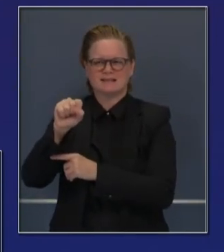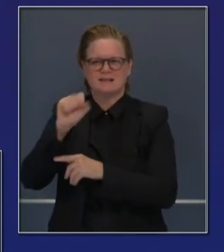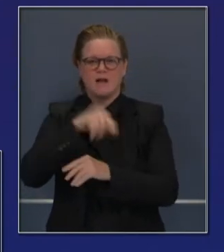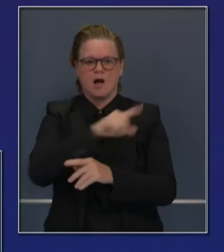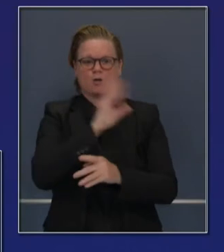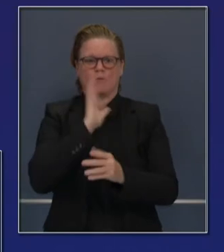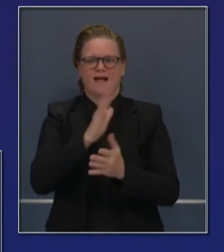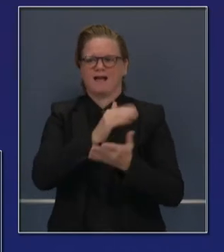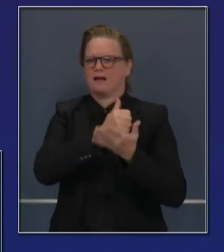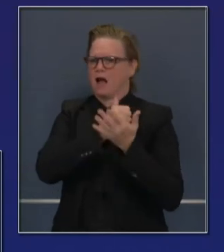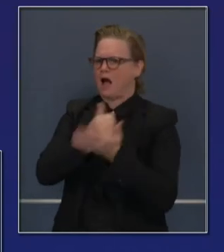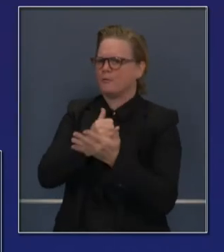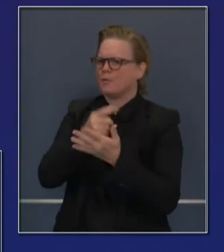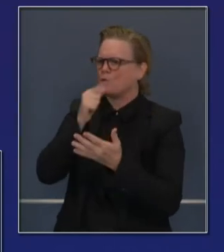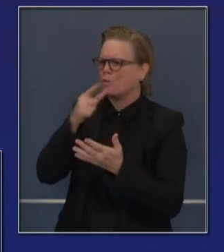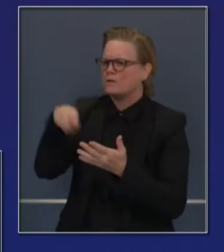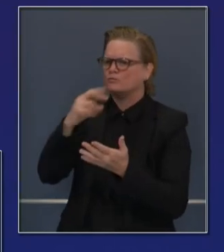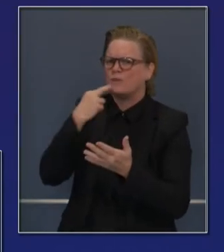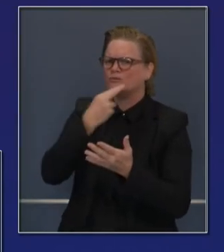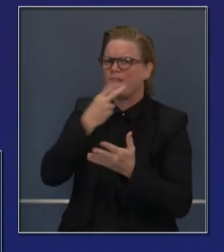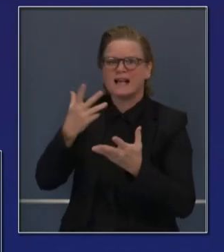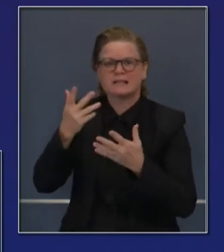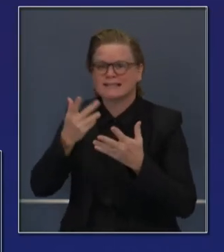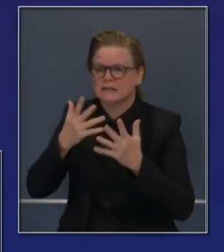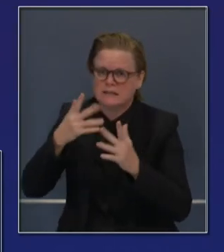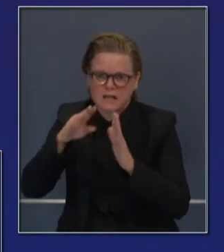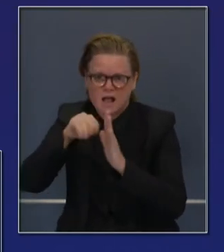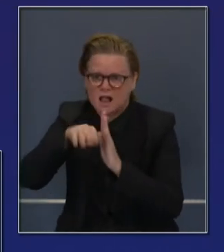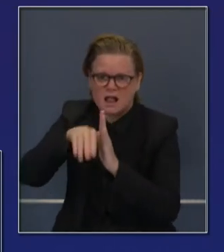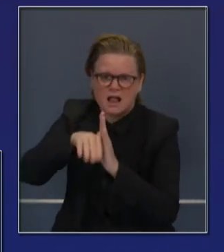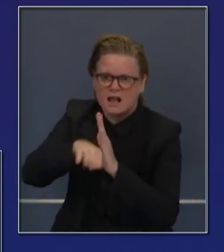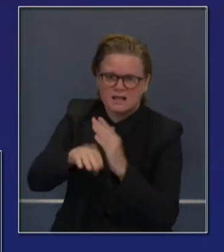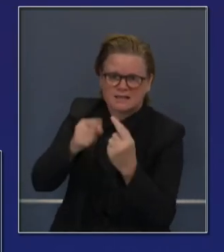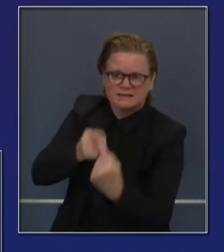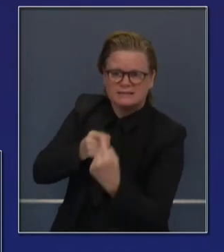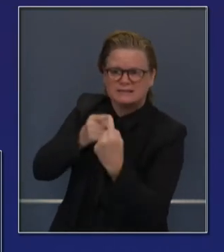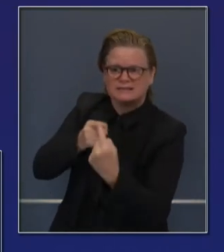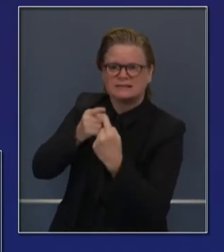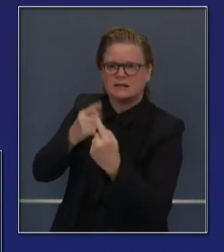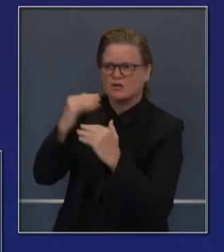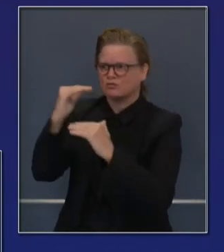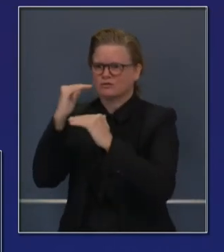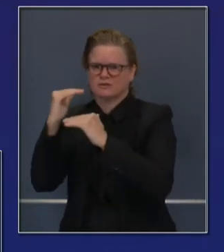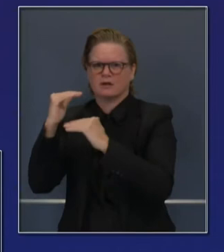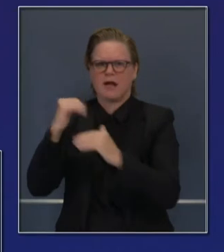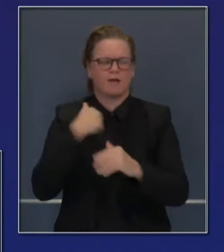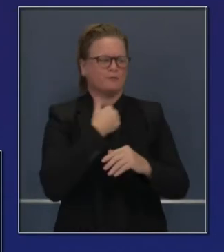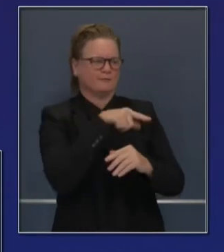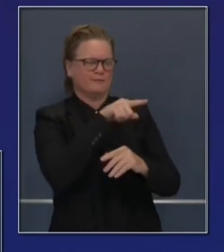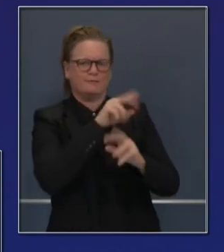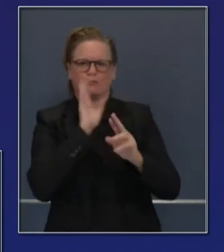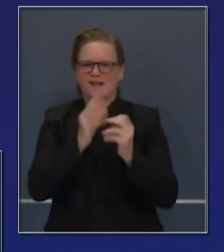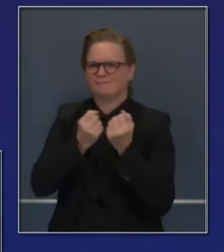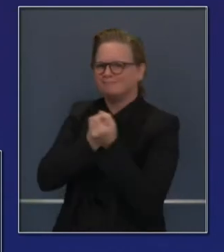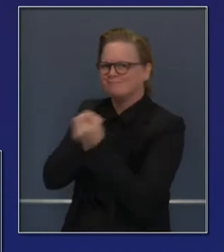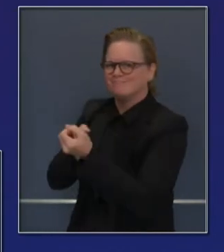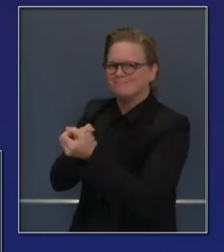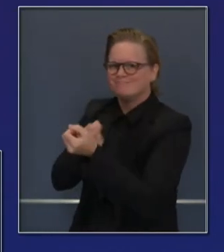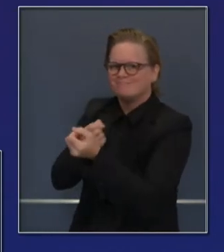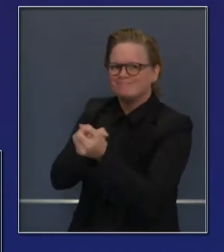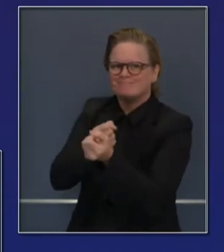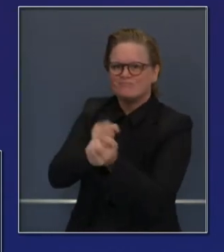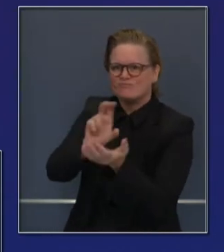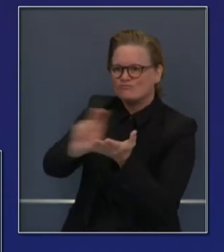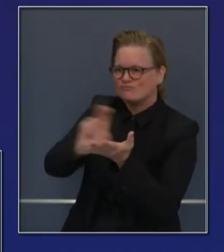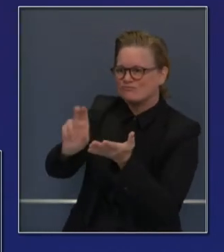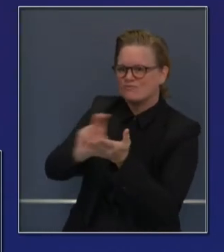restrictions pursuant to our guidelines, local and state, under the COVID-19 restrictions. They simply cannot operate